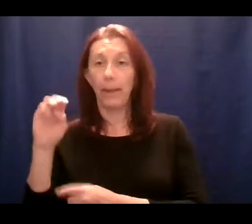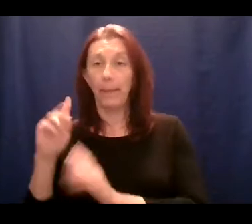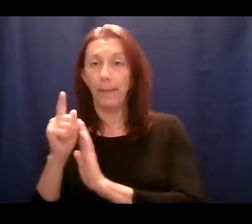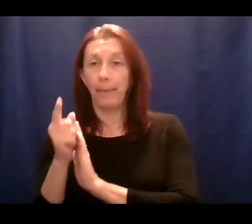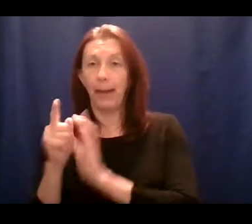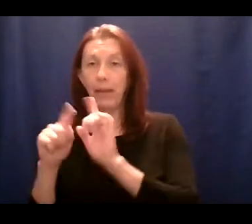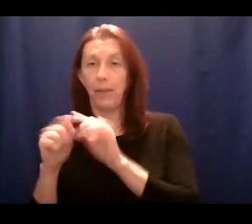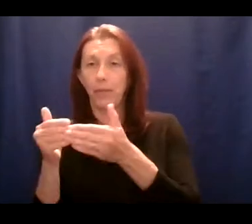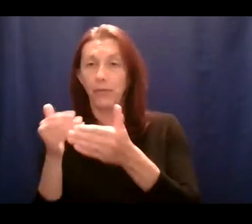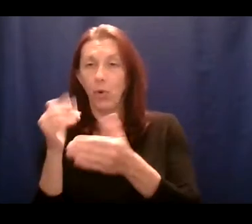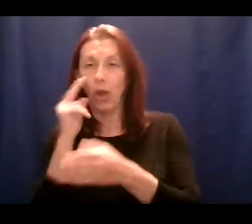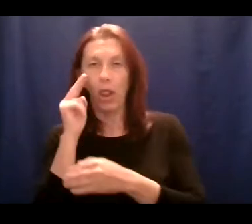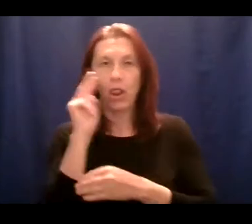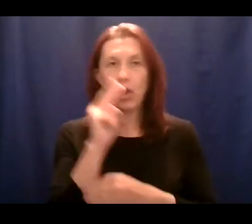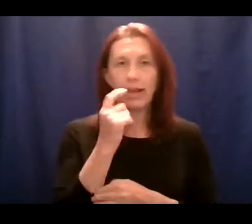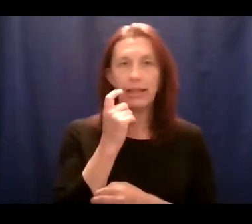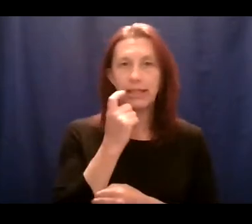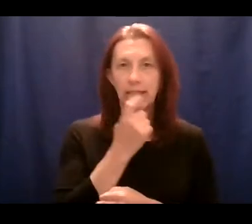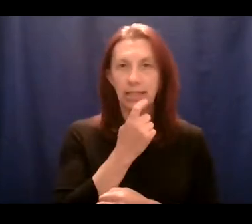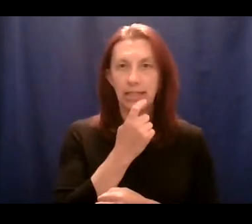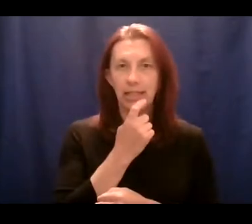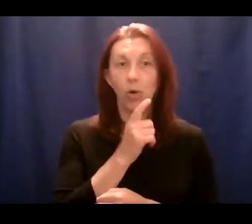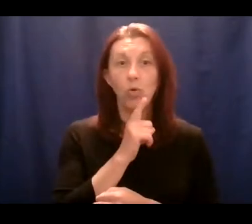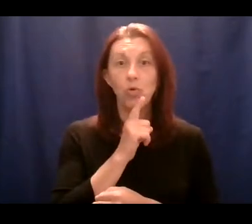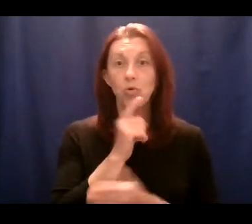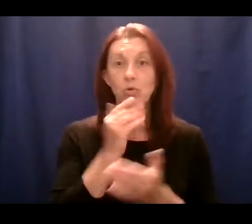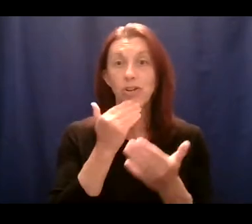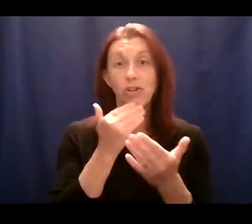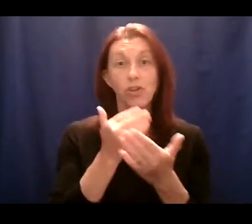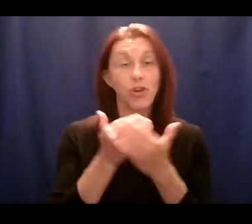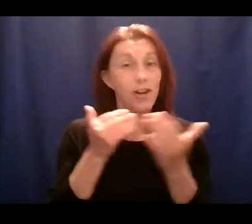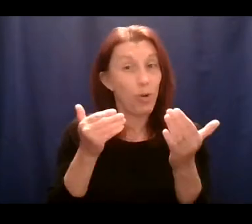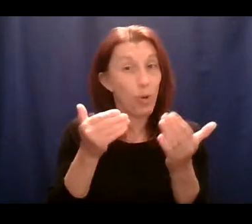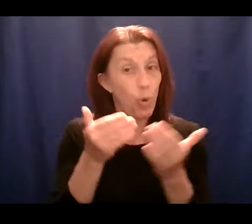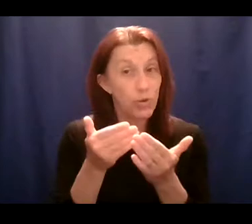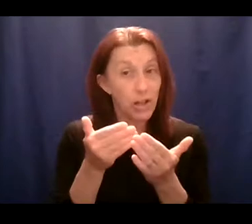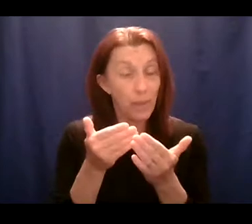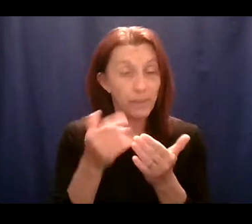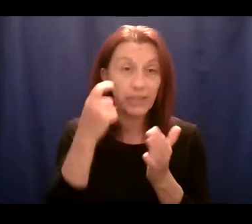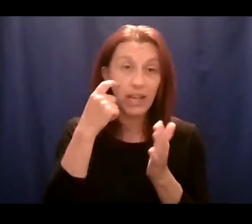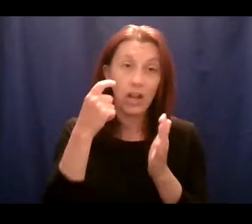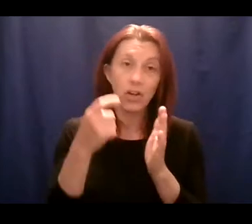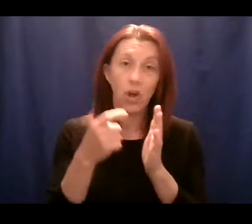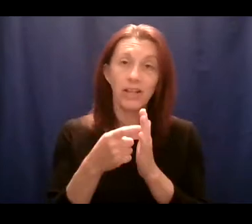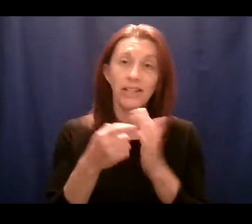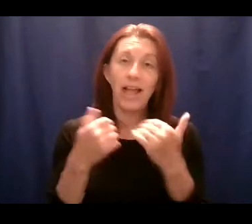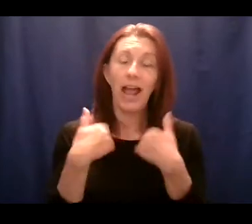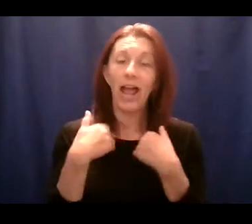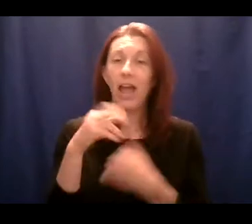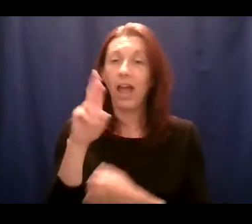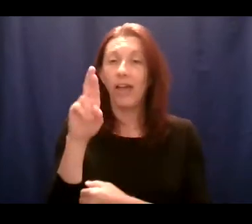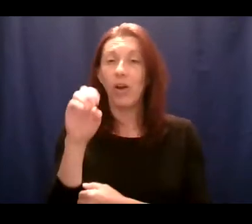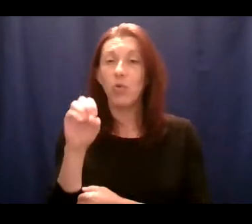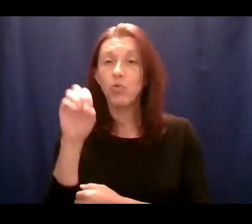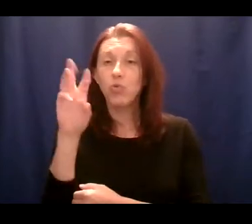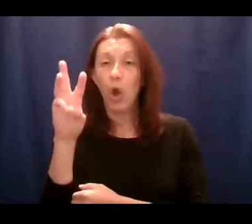teeth. Oh, you might actually, with this really good close-up, notice that there are rows and rows of these